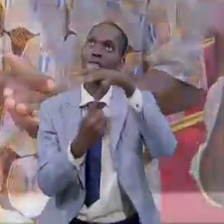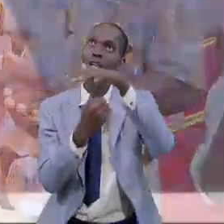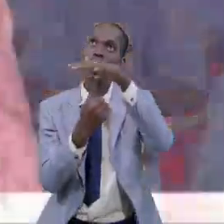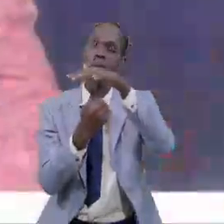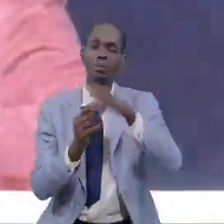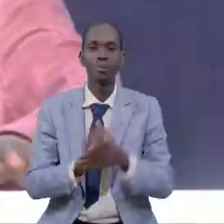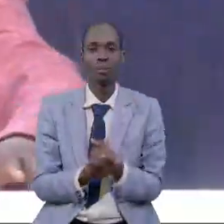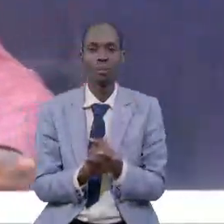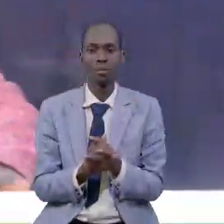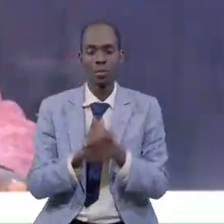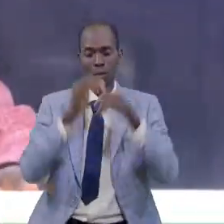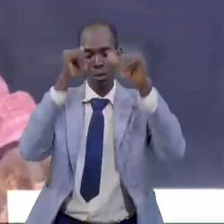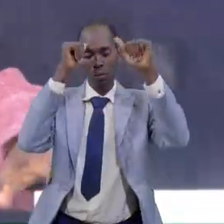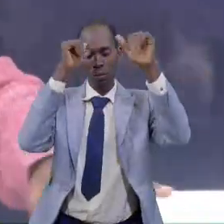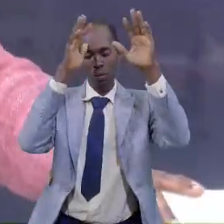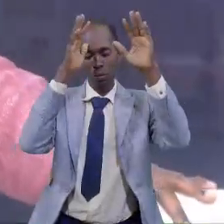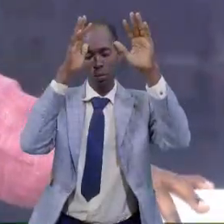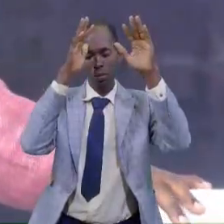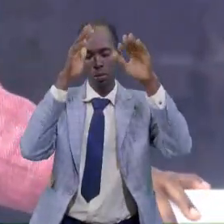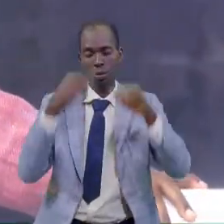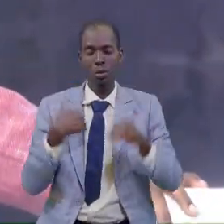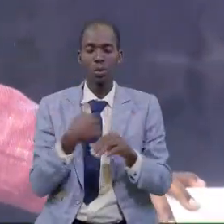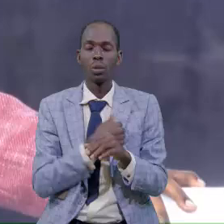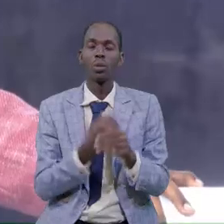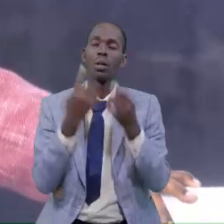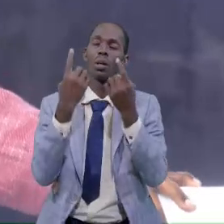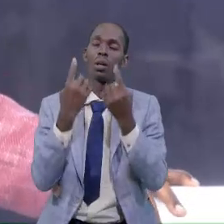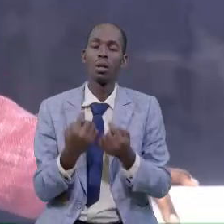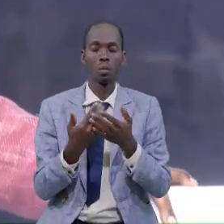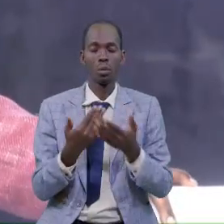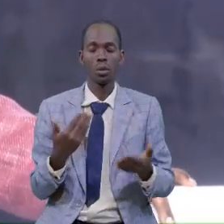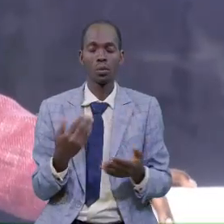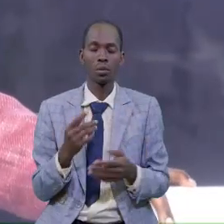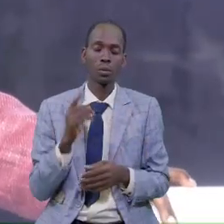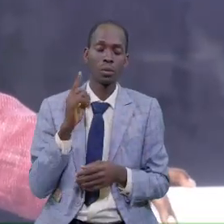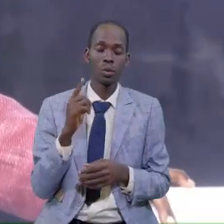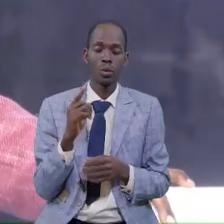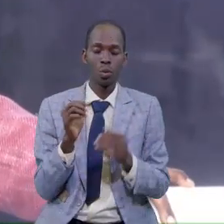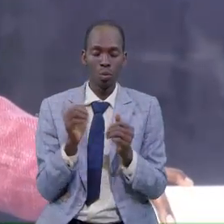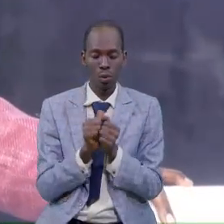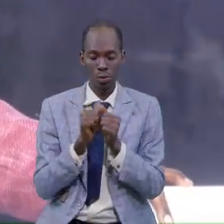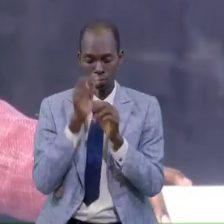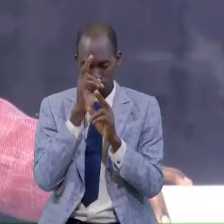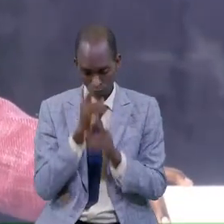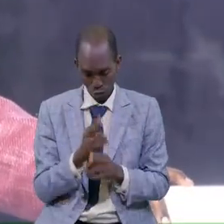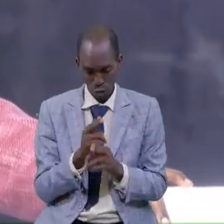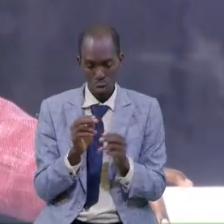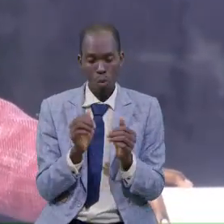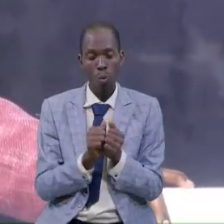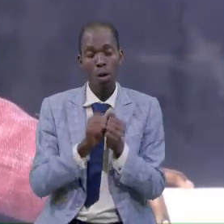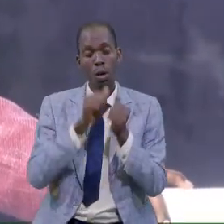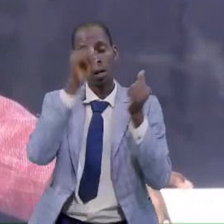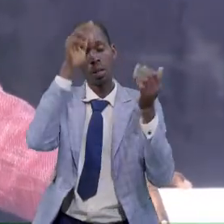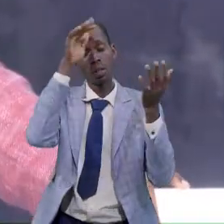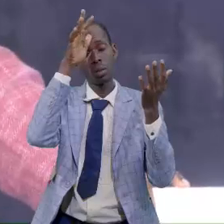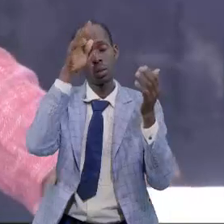Father, we come before you with reverence, with expectation, with